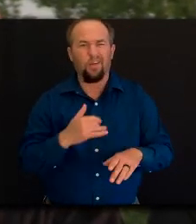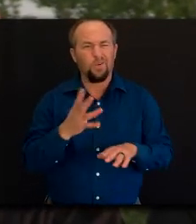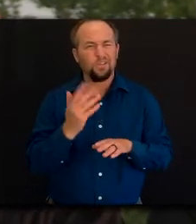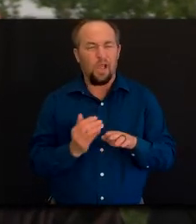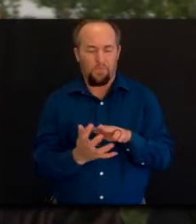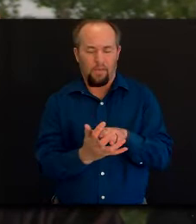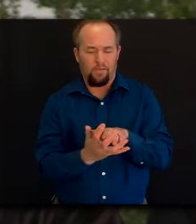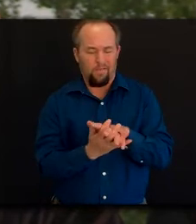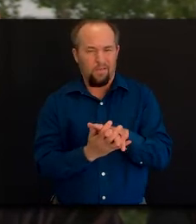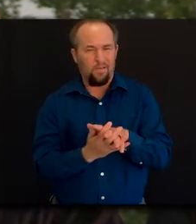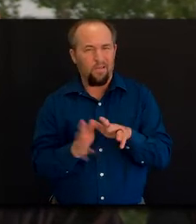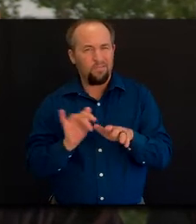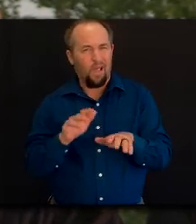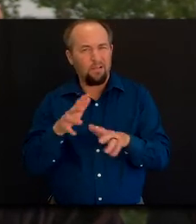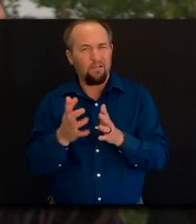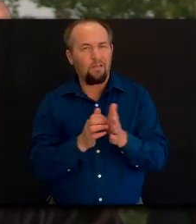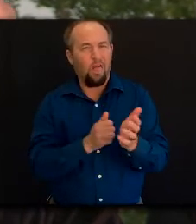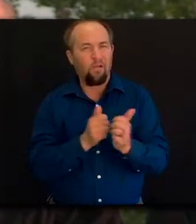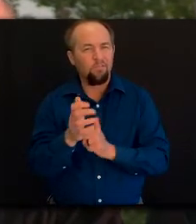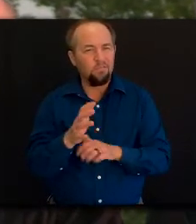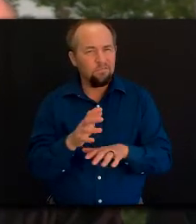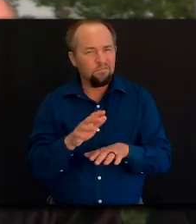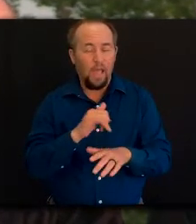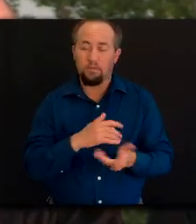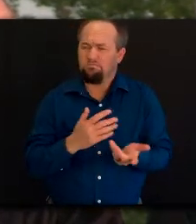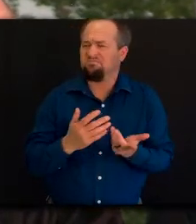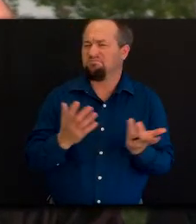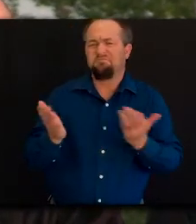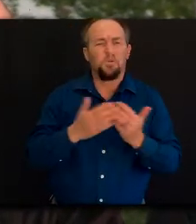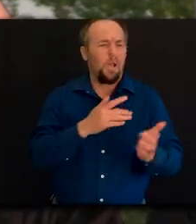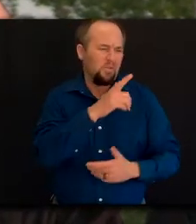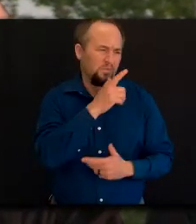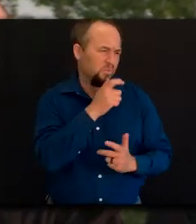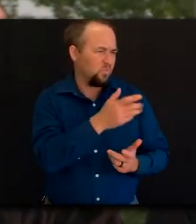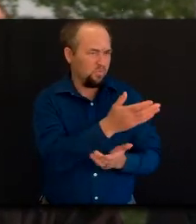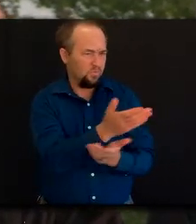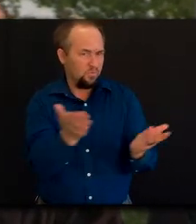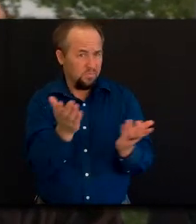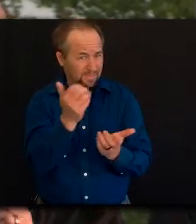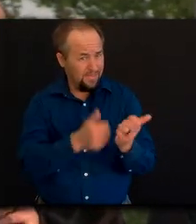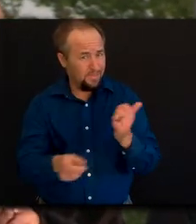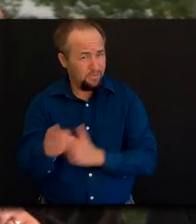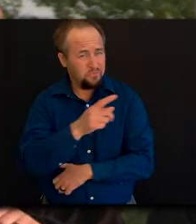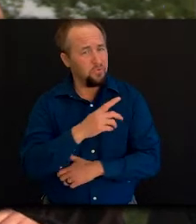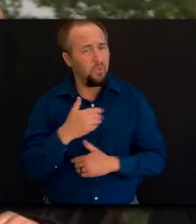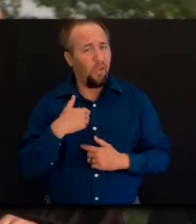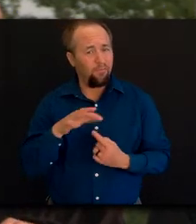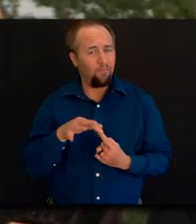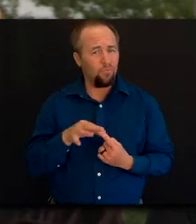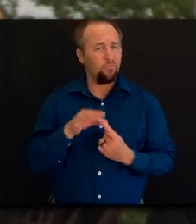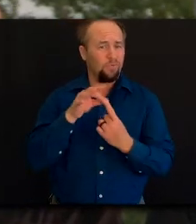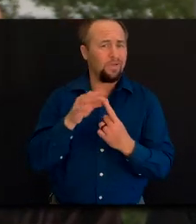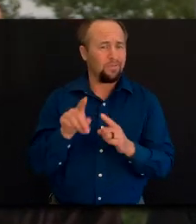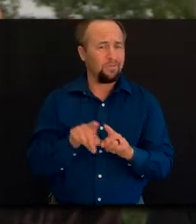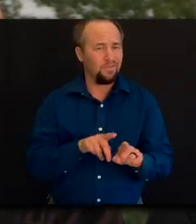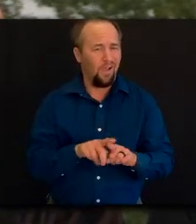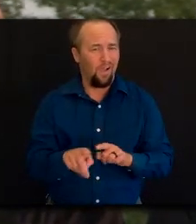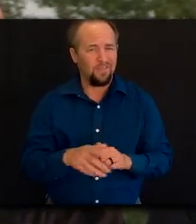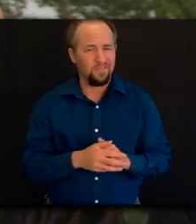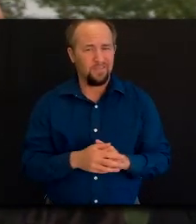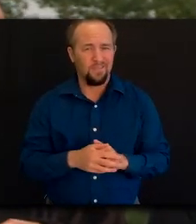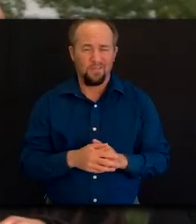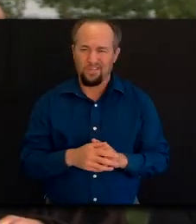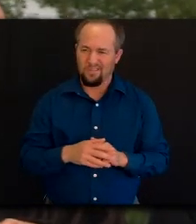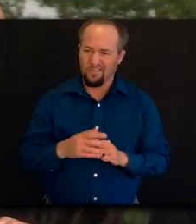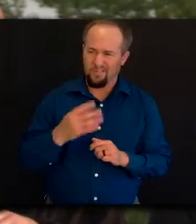glove. No matter who you are, each of you has a unique pair of socks woven through 4 years of